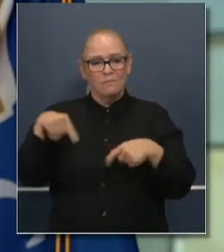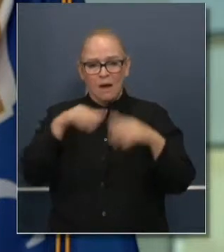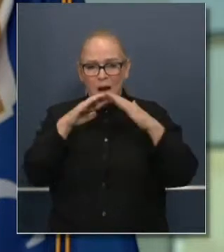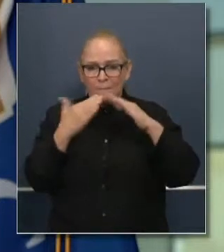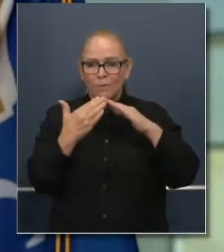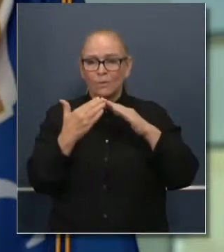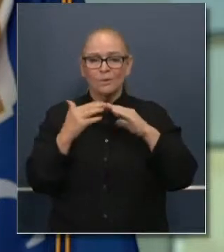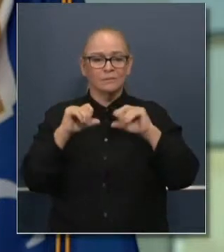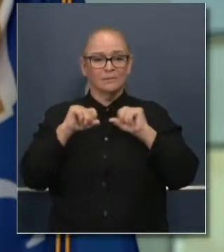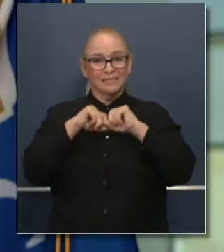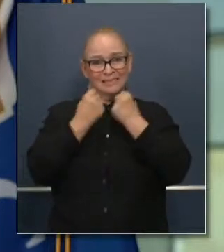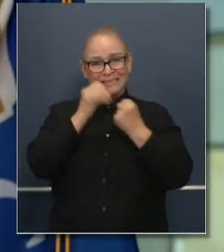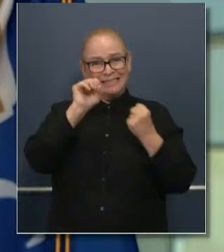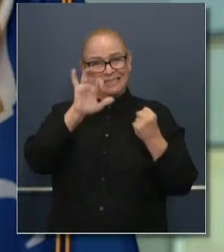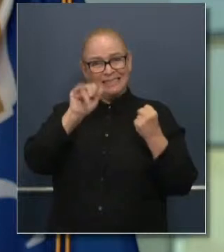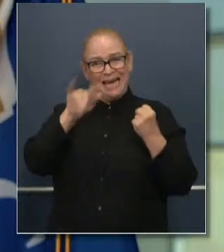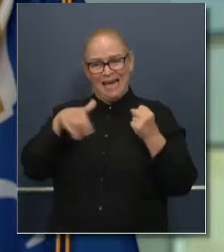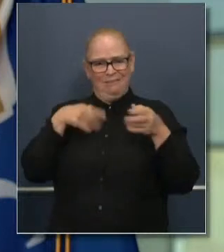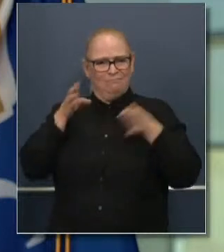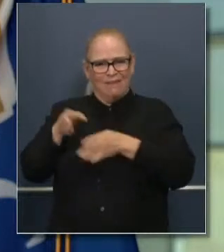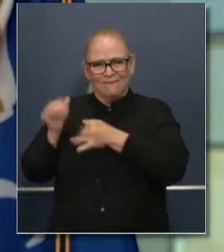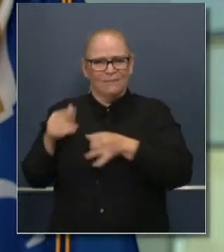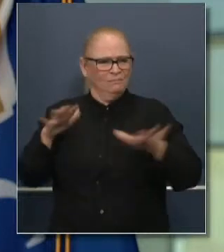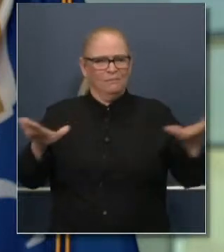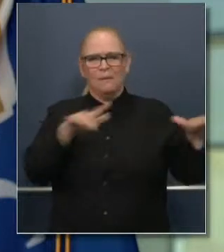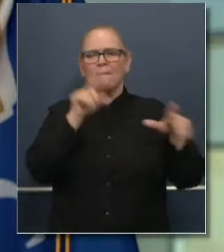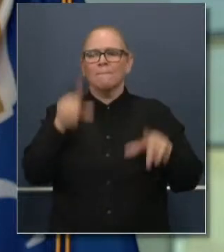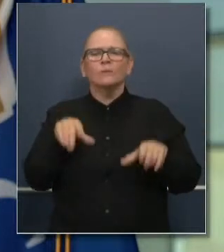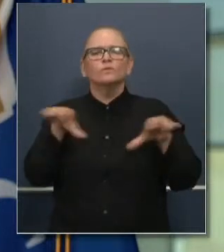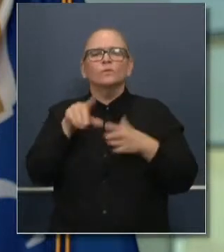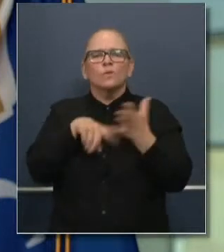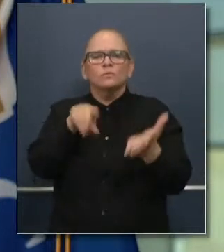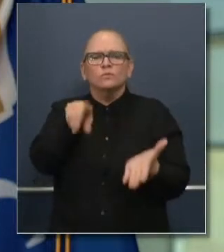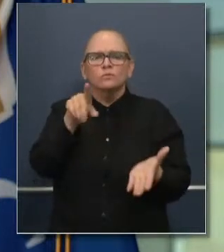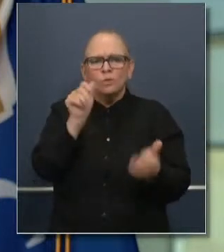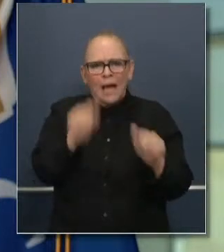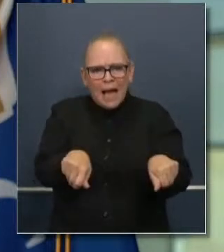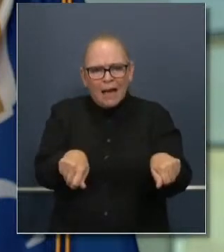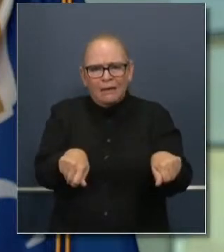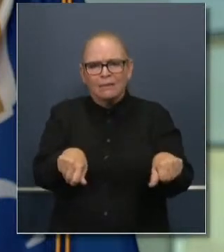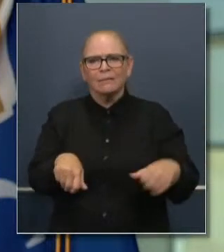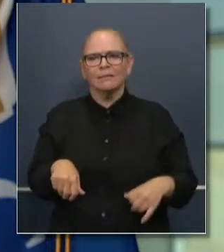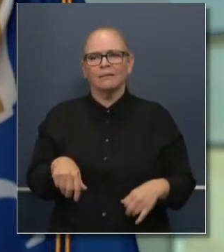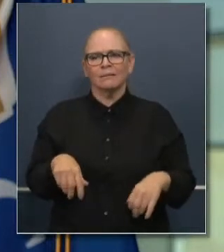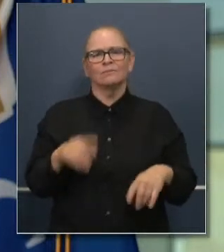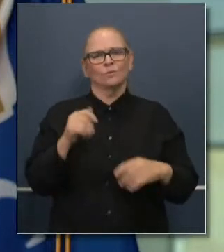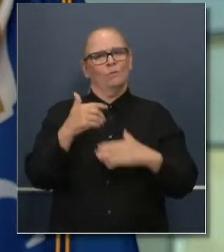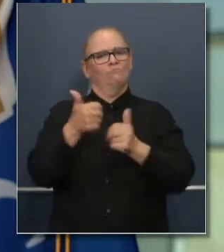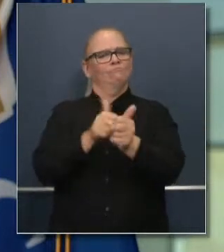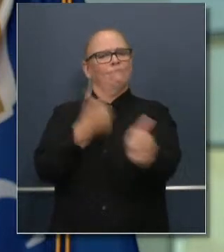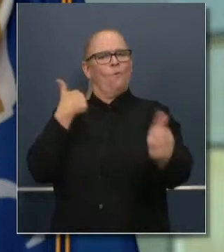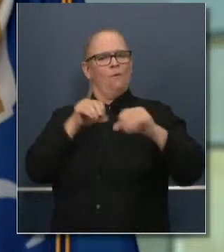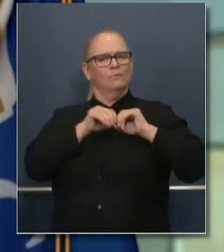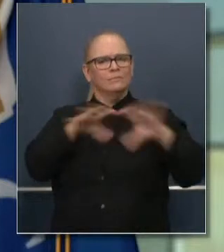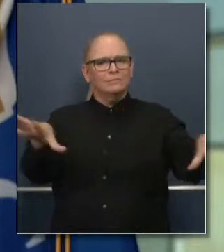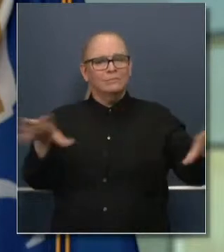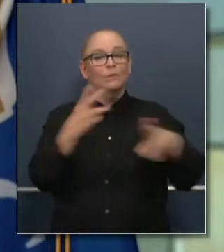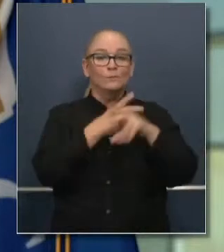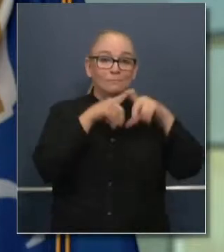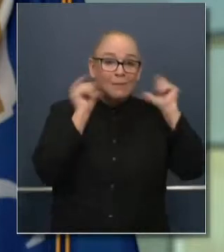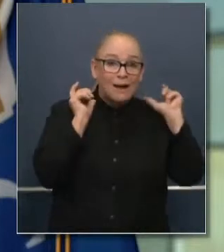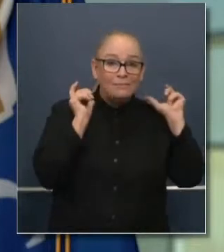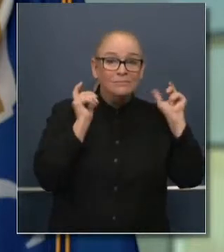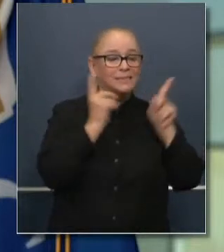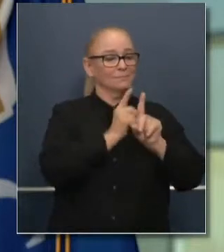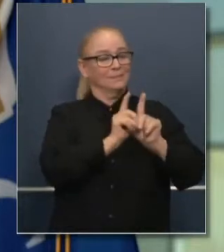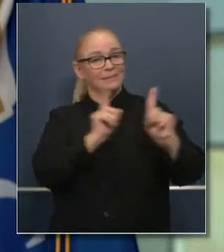and as individuals to do what we can to mitigate that spread, to wear those masks, to physically distance, to avoid the kind of mixing large crowds